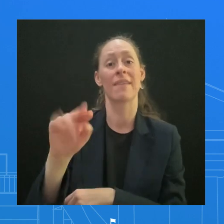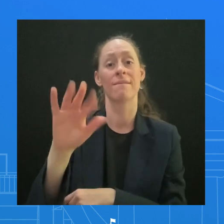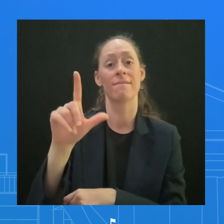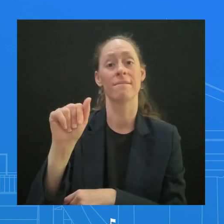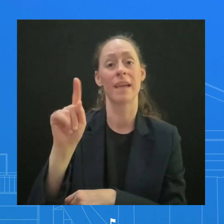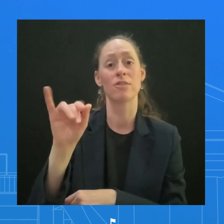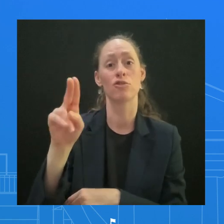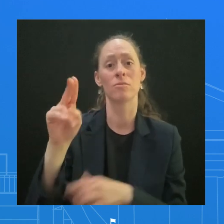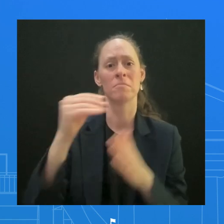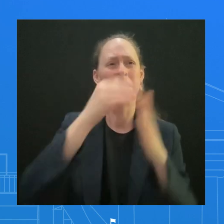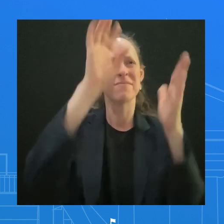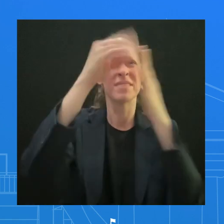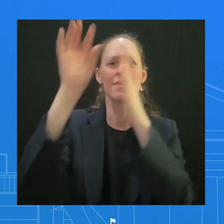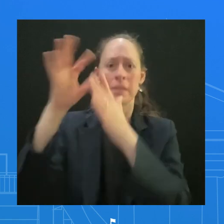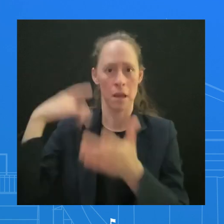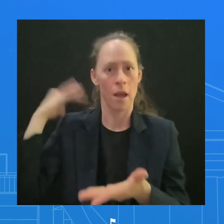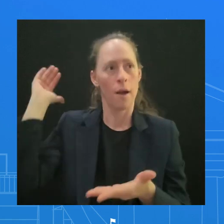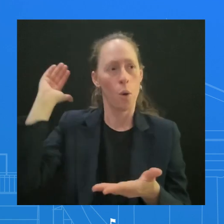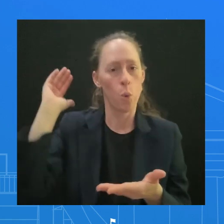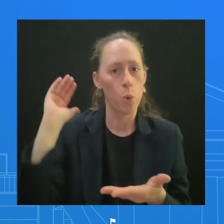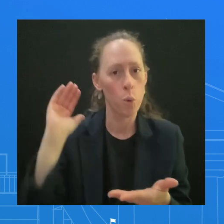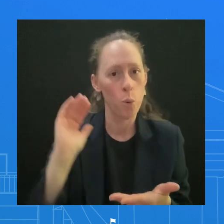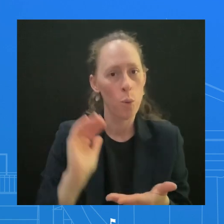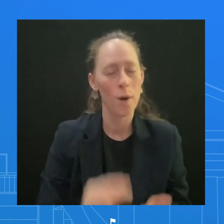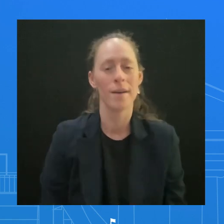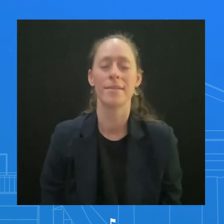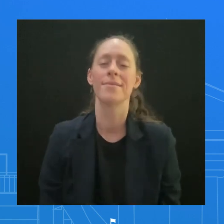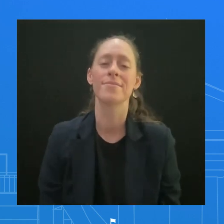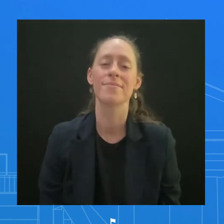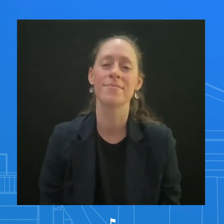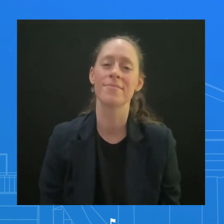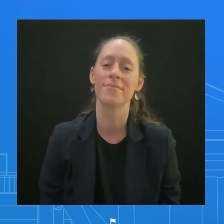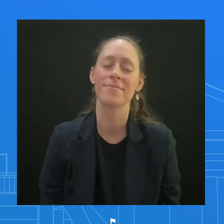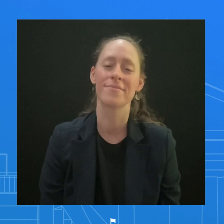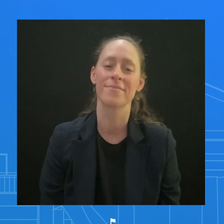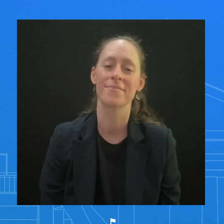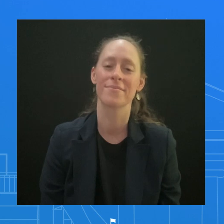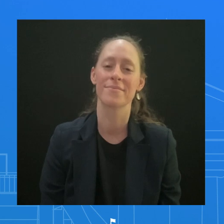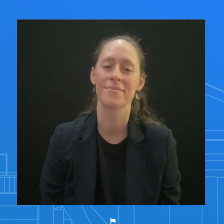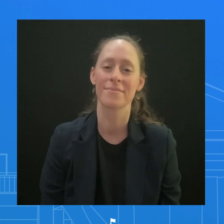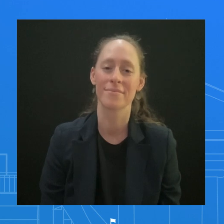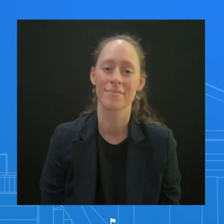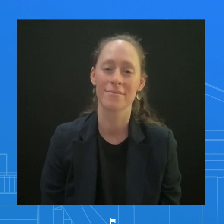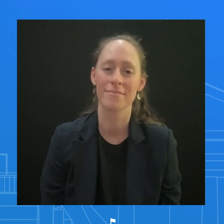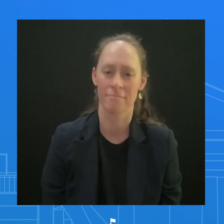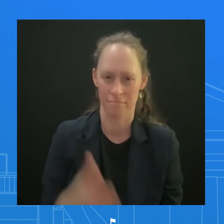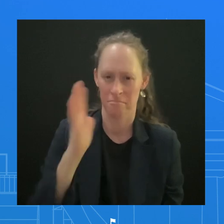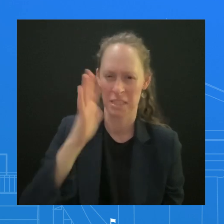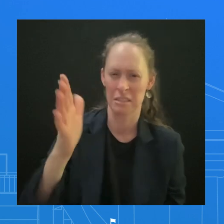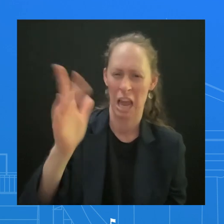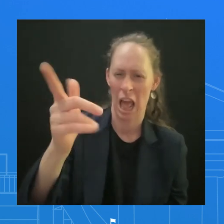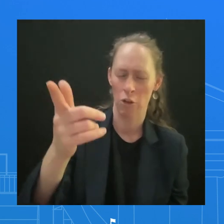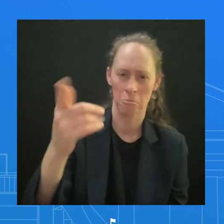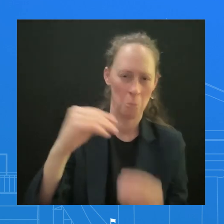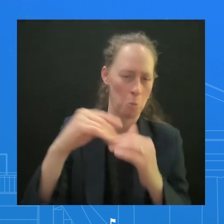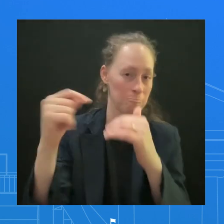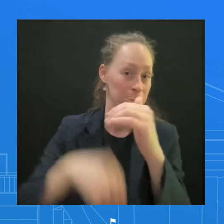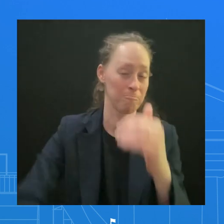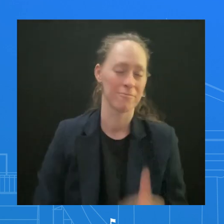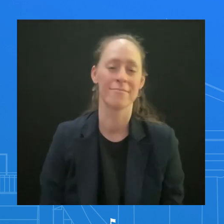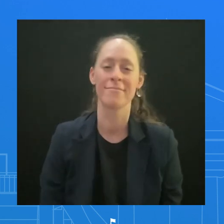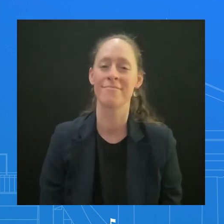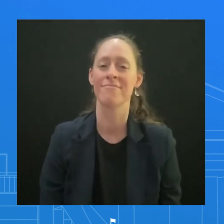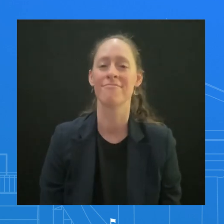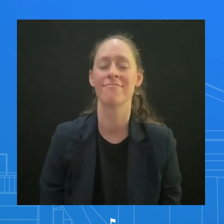share on his speech in the days ahead, and we'll have a week ahead later today for all of you as well. And finally, I do